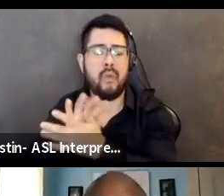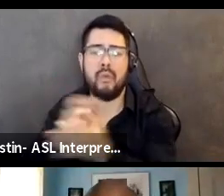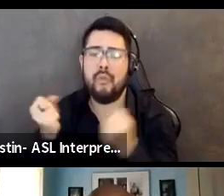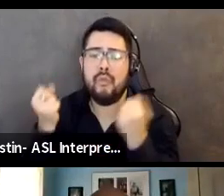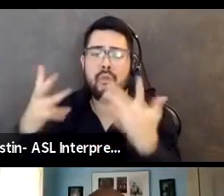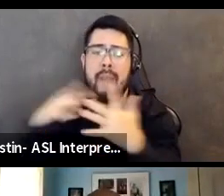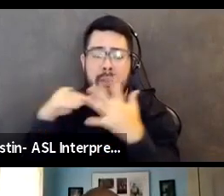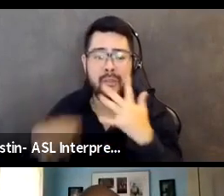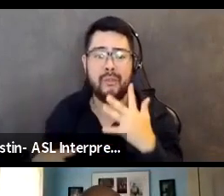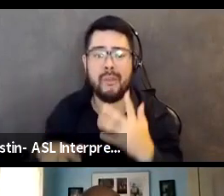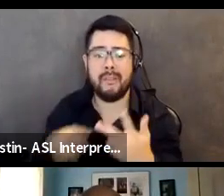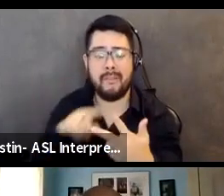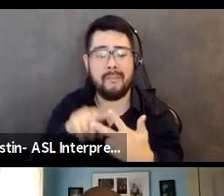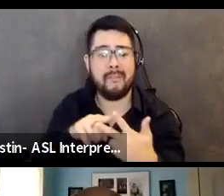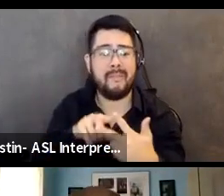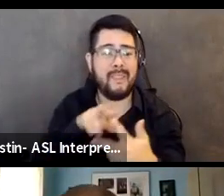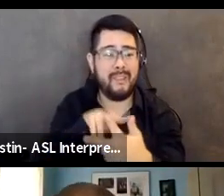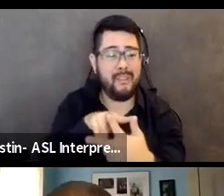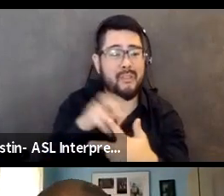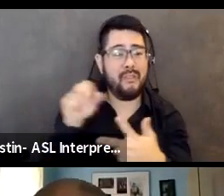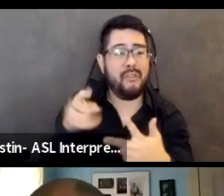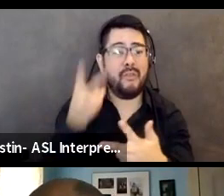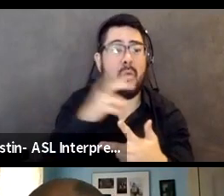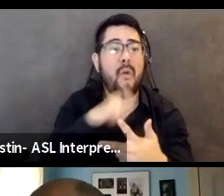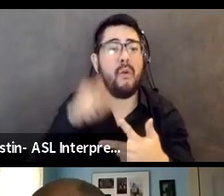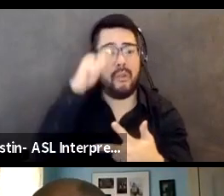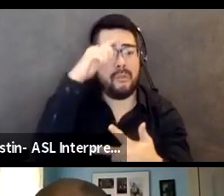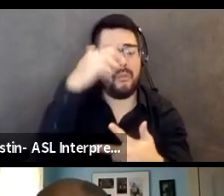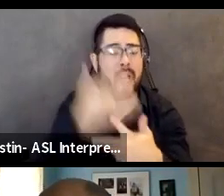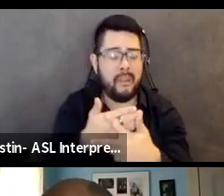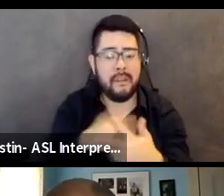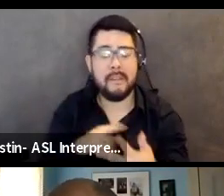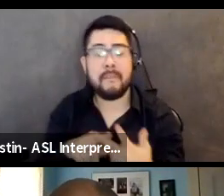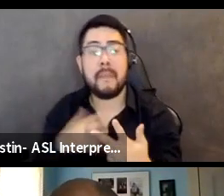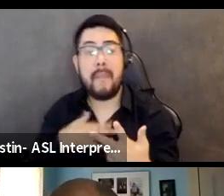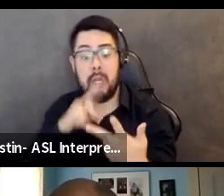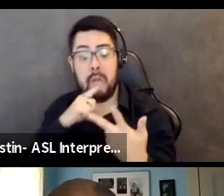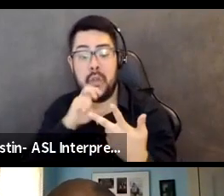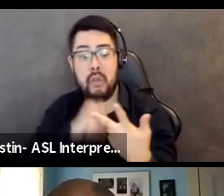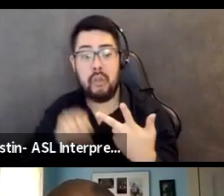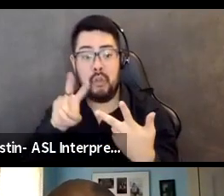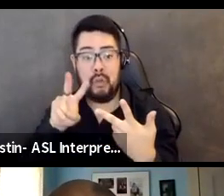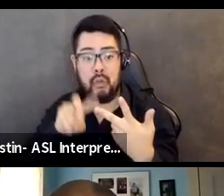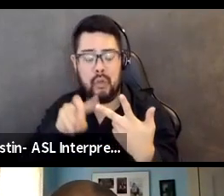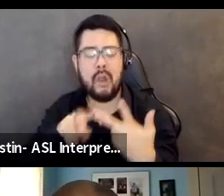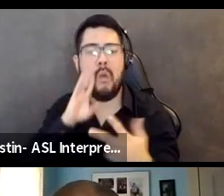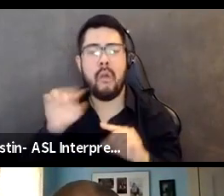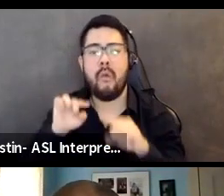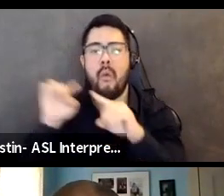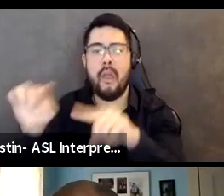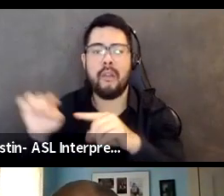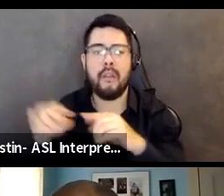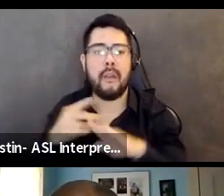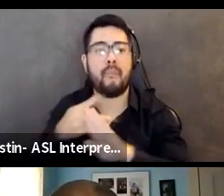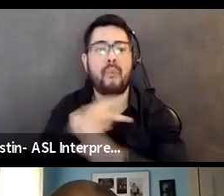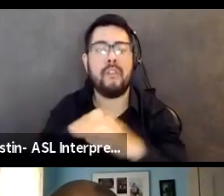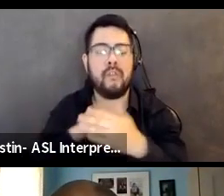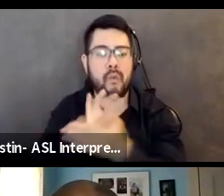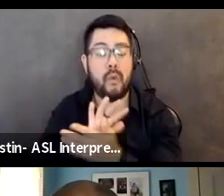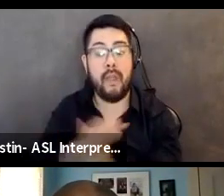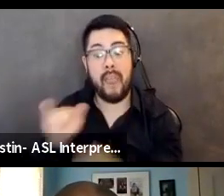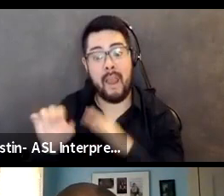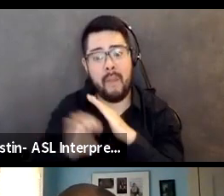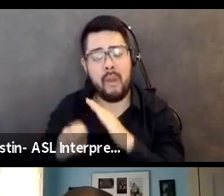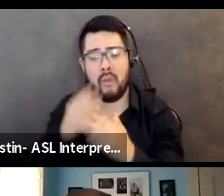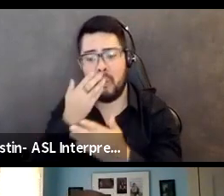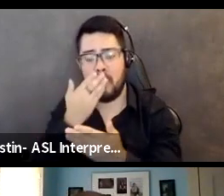his brothers my two-year-old will be entering preschool next year and saugenash would be a great location for a preschool program but